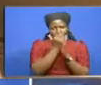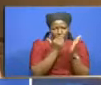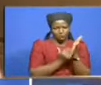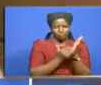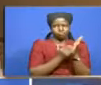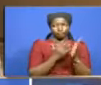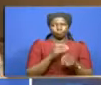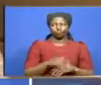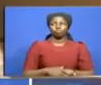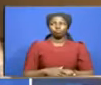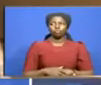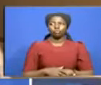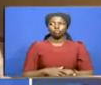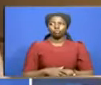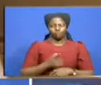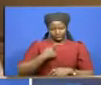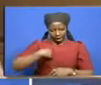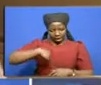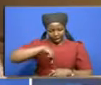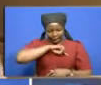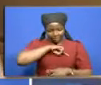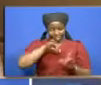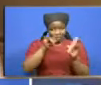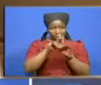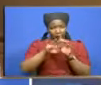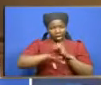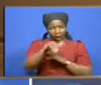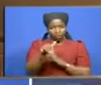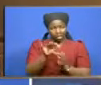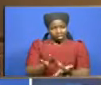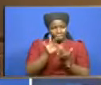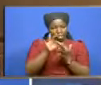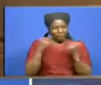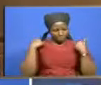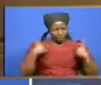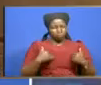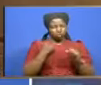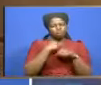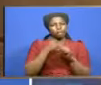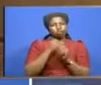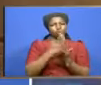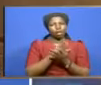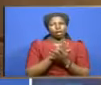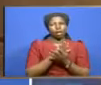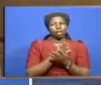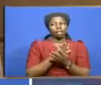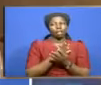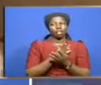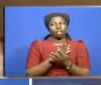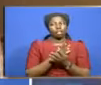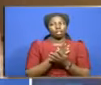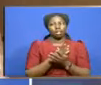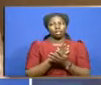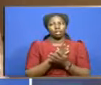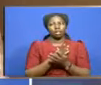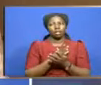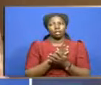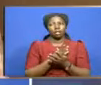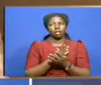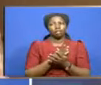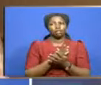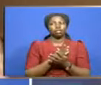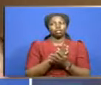Sisi kama county, hasa mimi, tutahakikisha kwamba amepata eneo la ploti hapa, ili